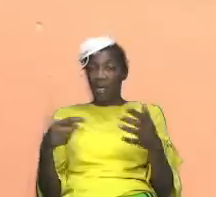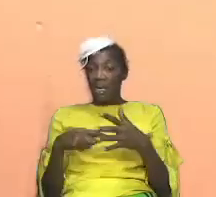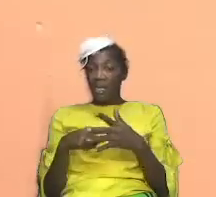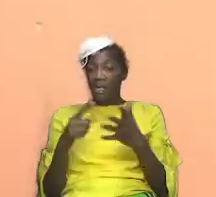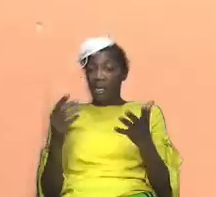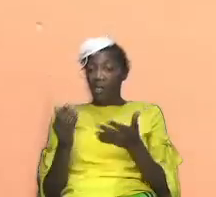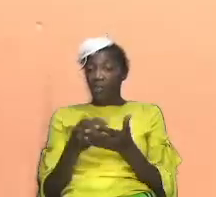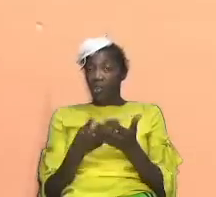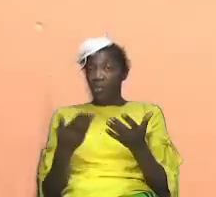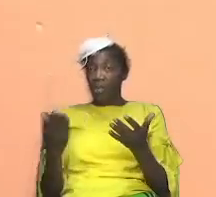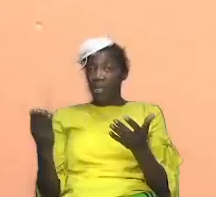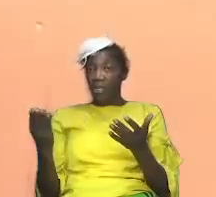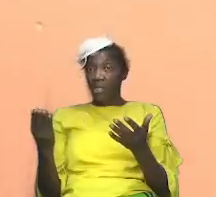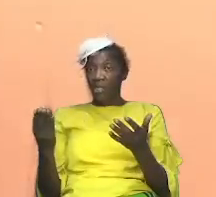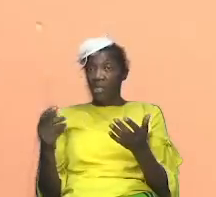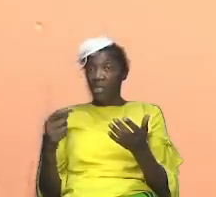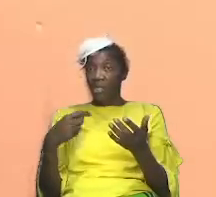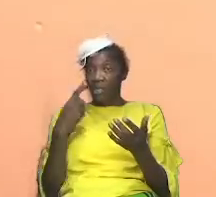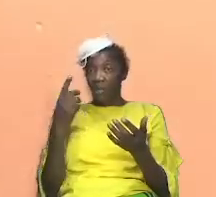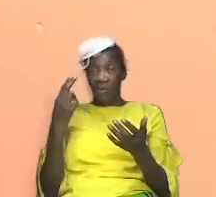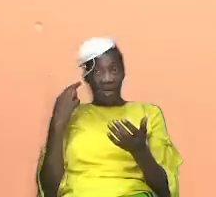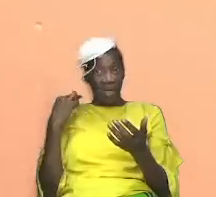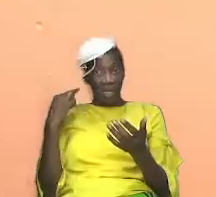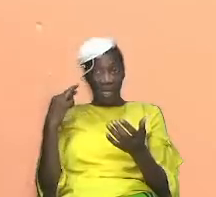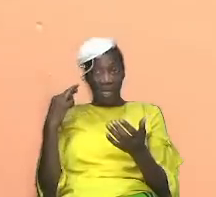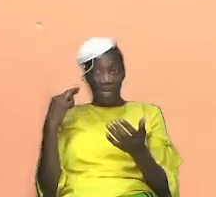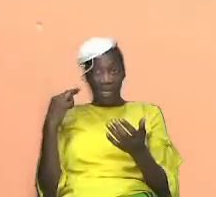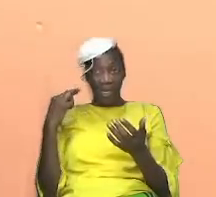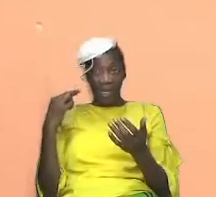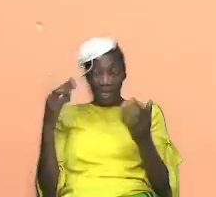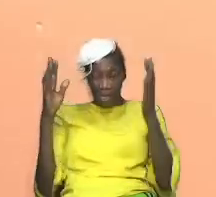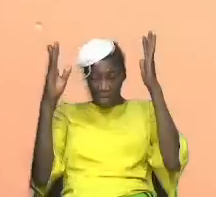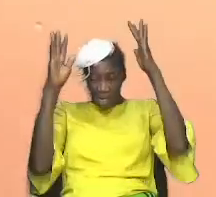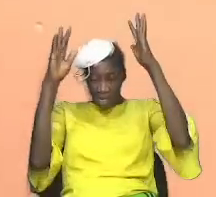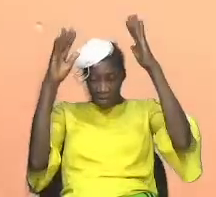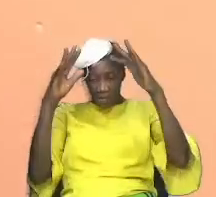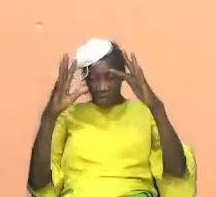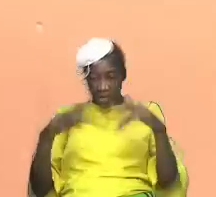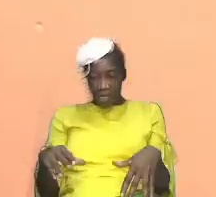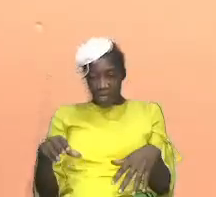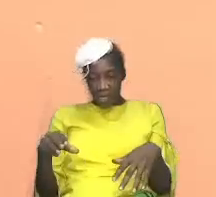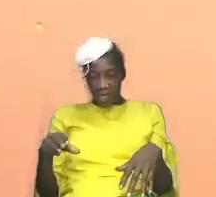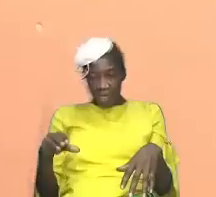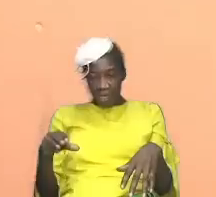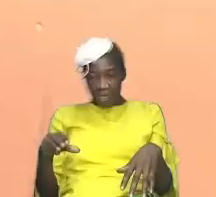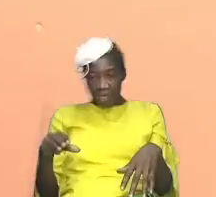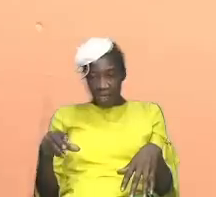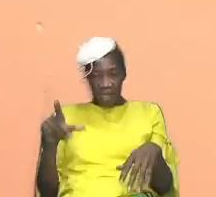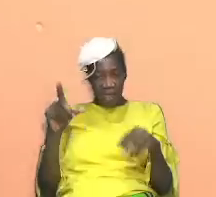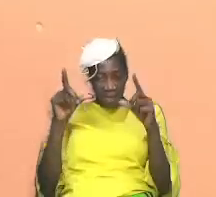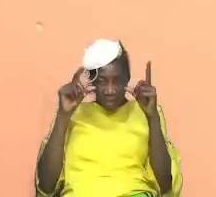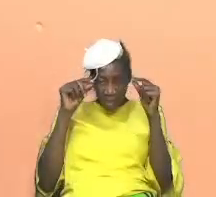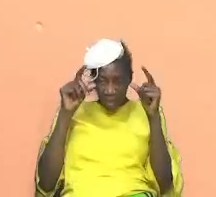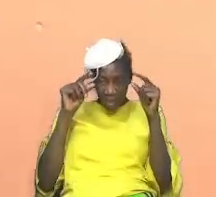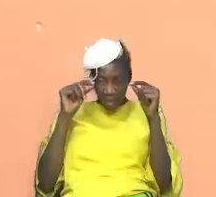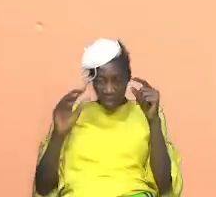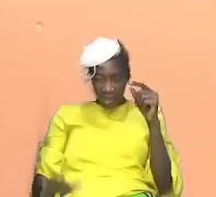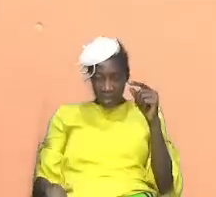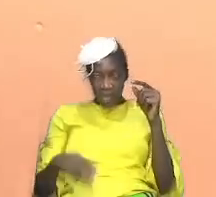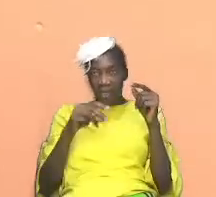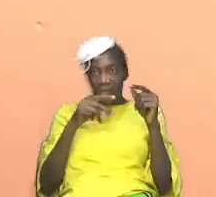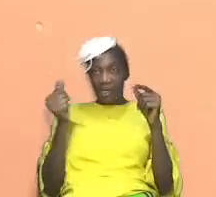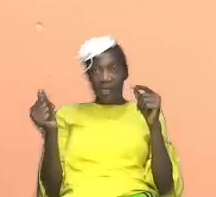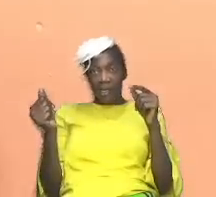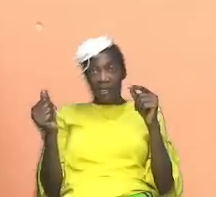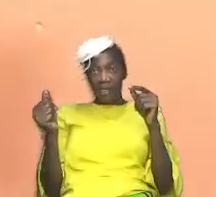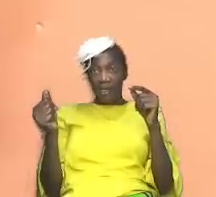else. You know, when you ever heard the term, it is raining cats and dogs, that's a metaphor. It means